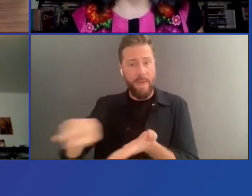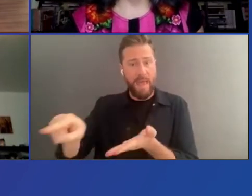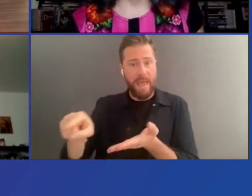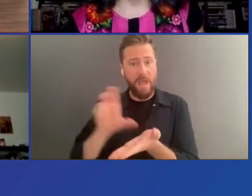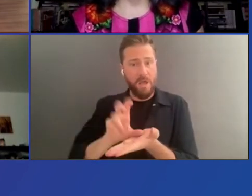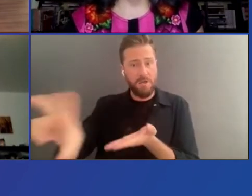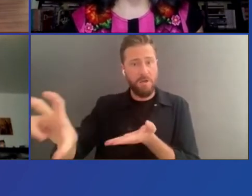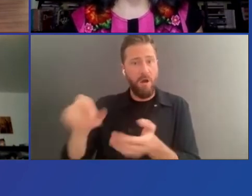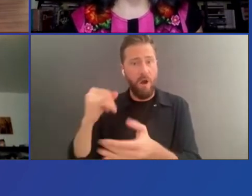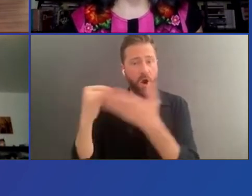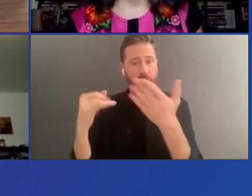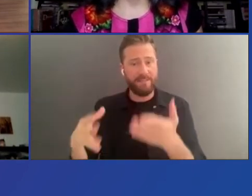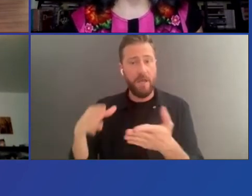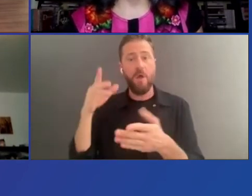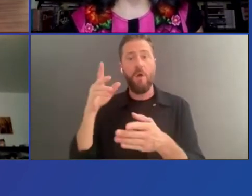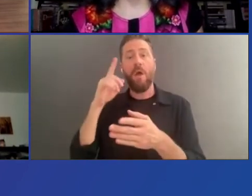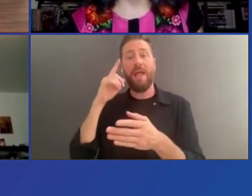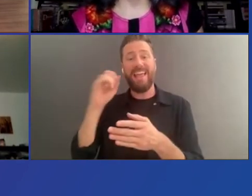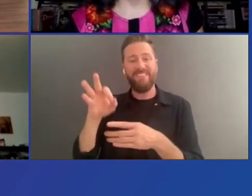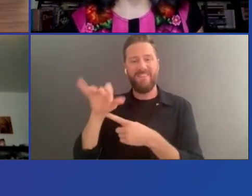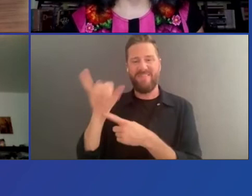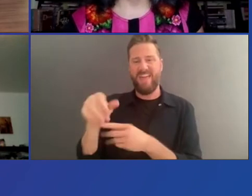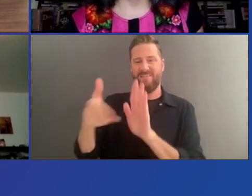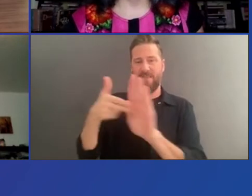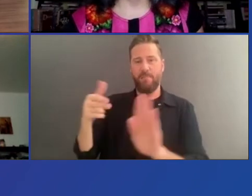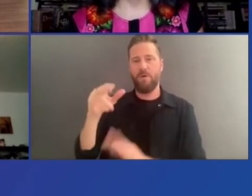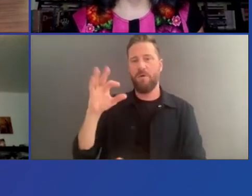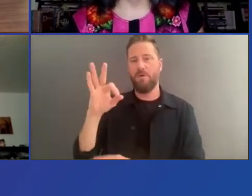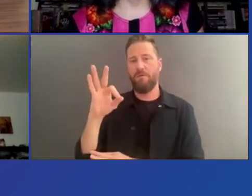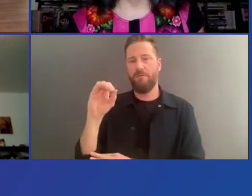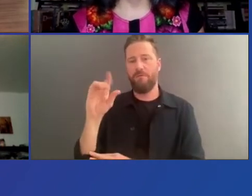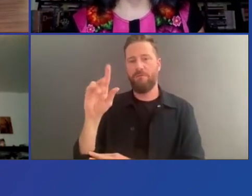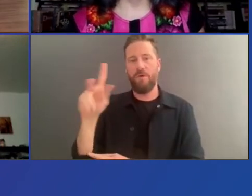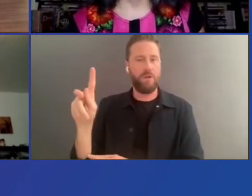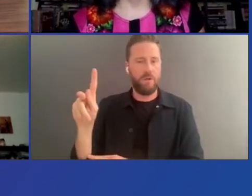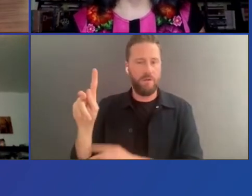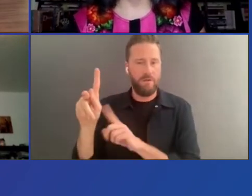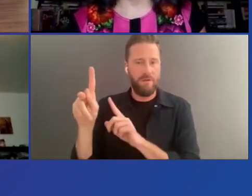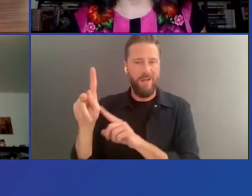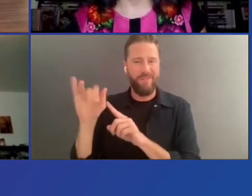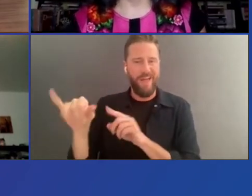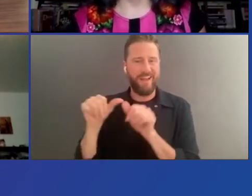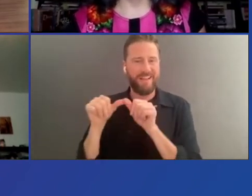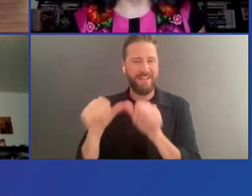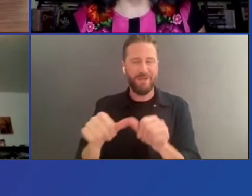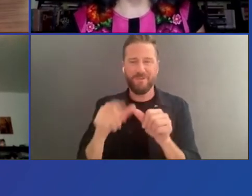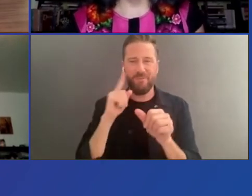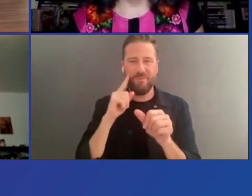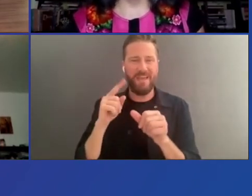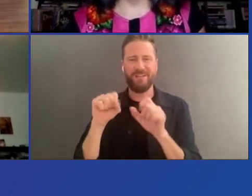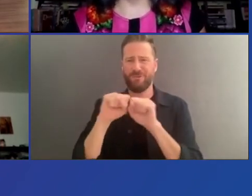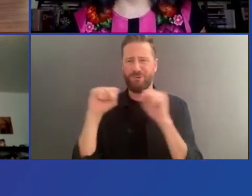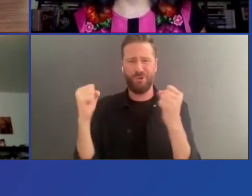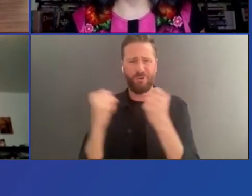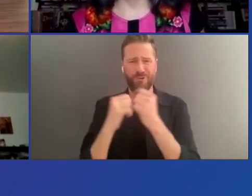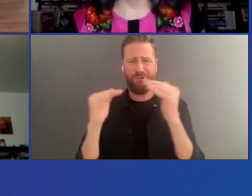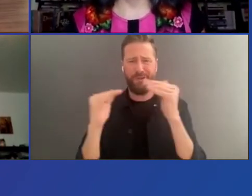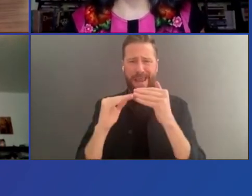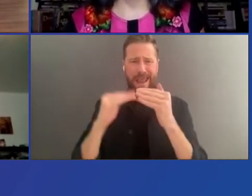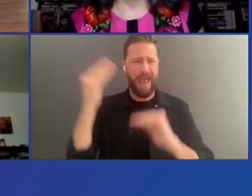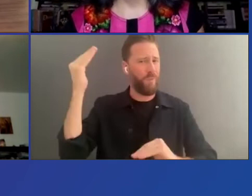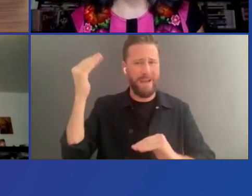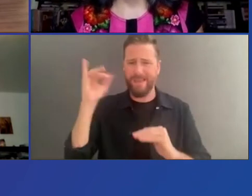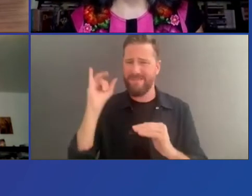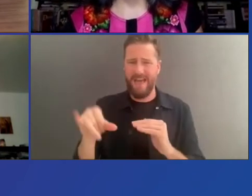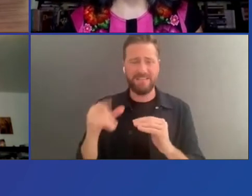which is called folk. And there continues to be, you know, social inequities reflected in the